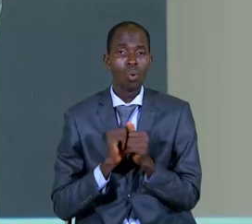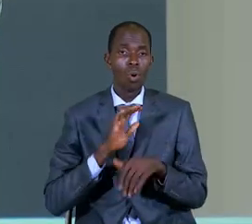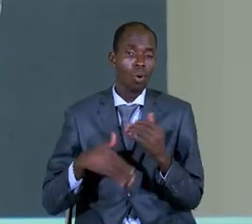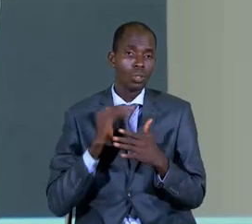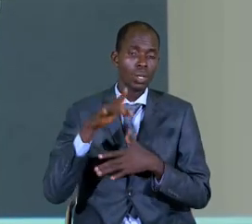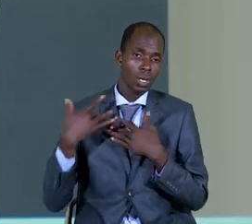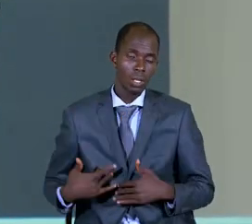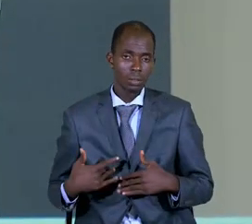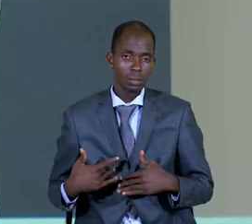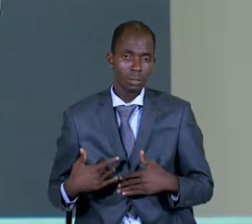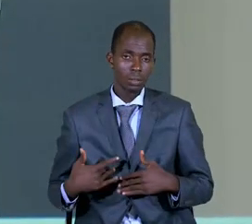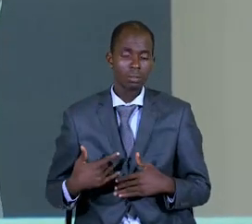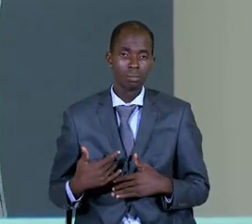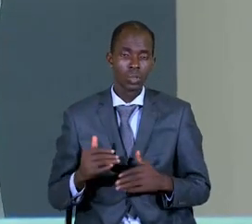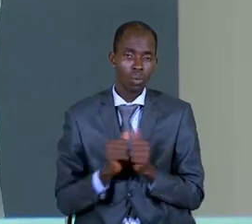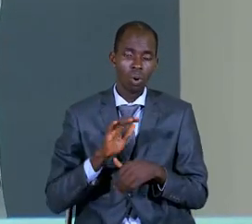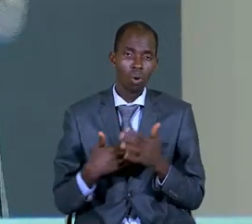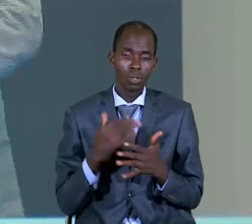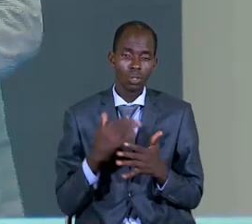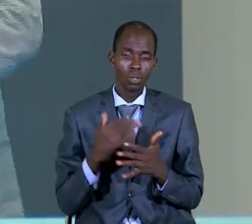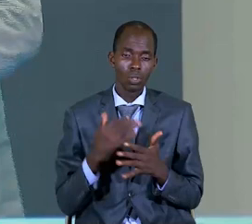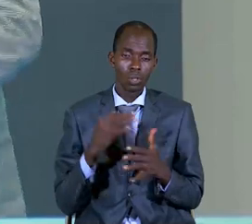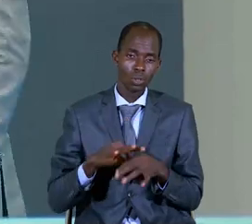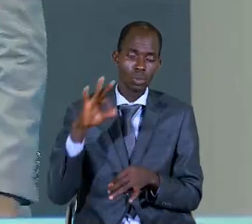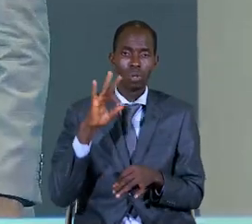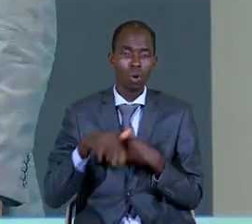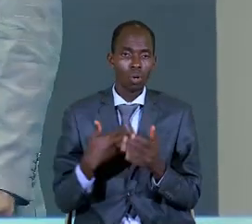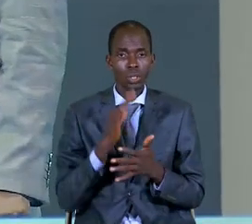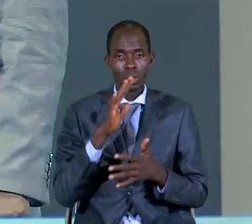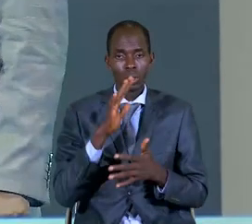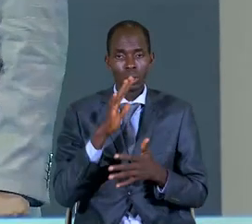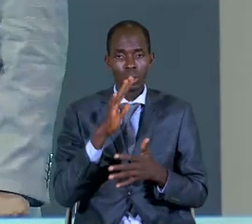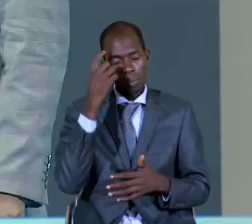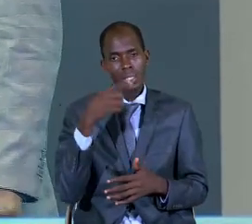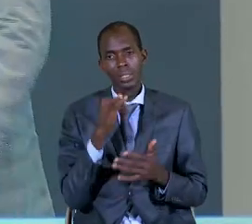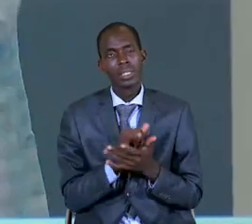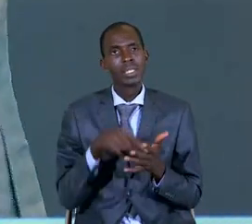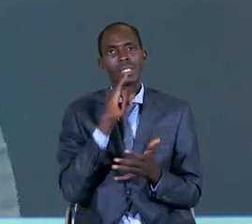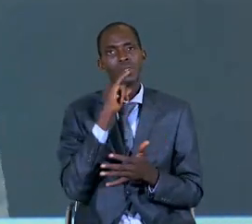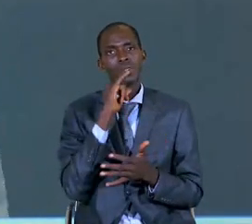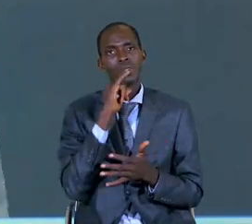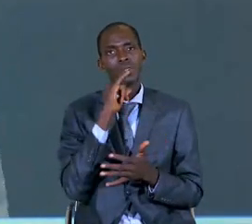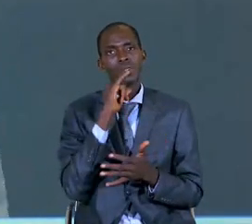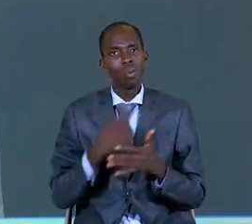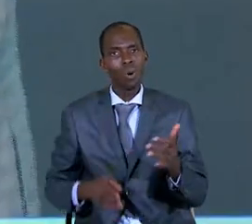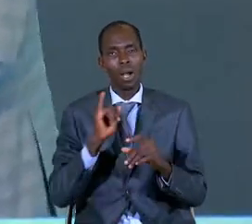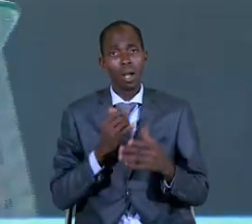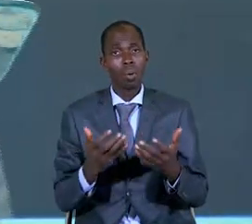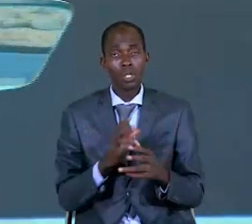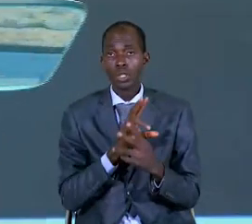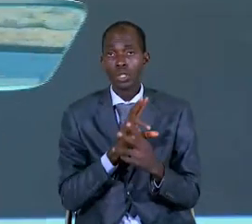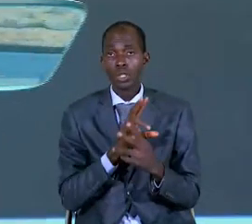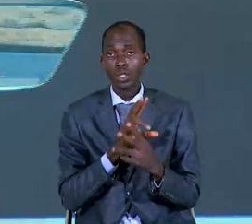soul, all your mind, and you say, this is what I want, no